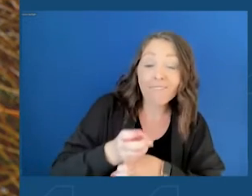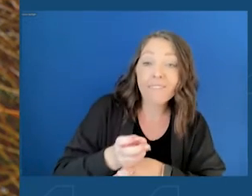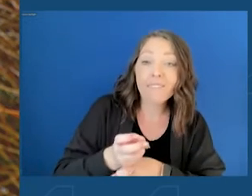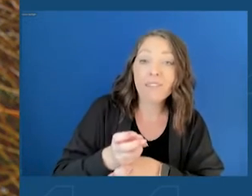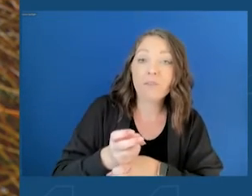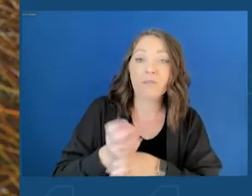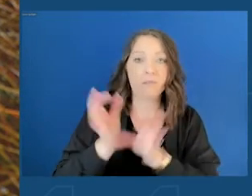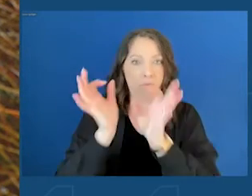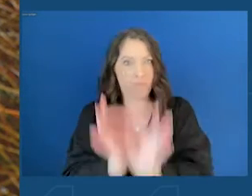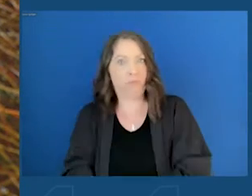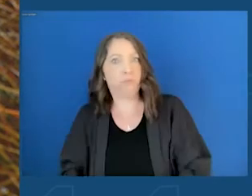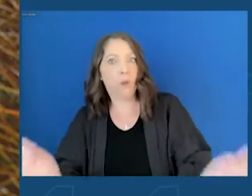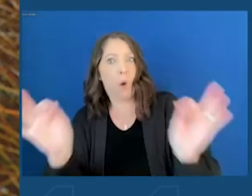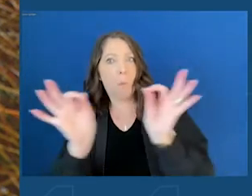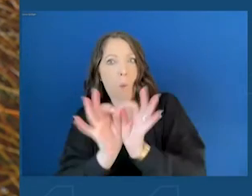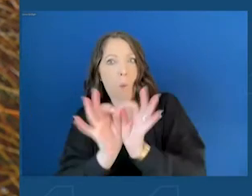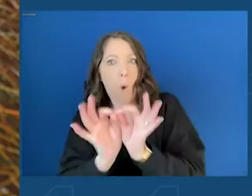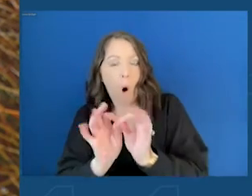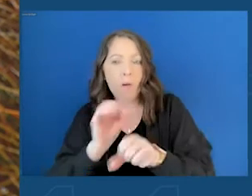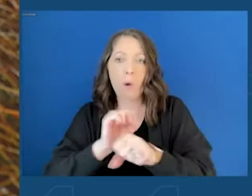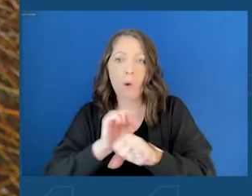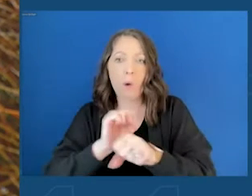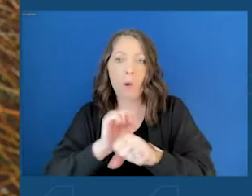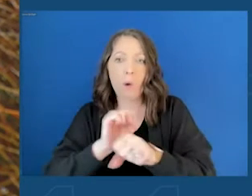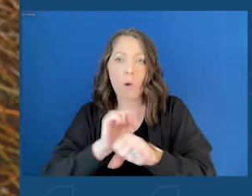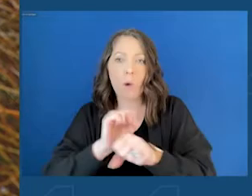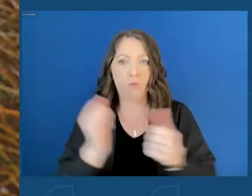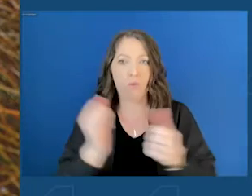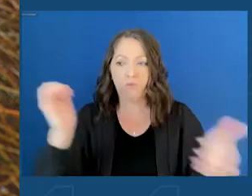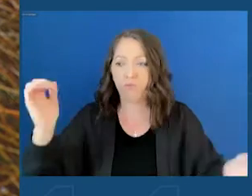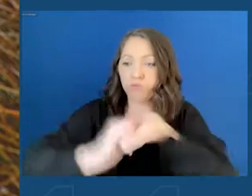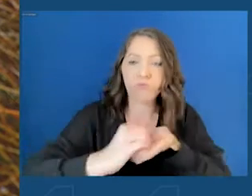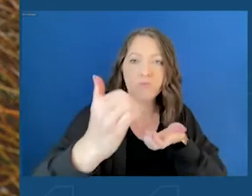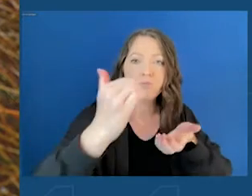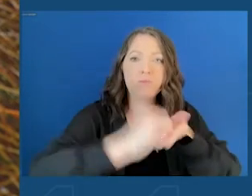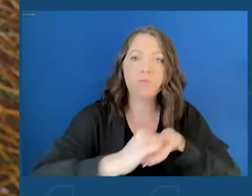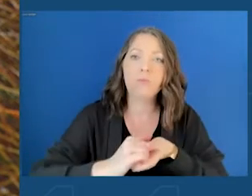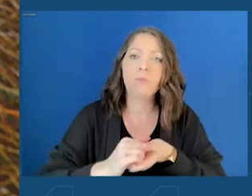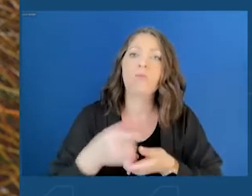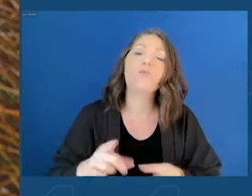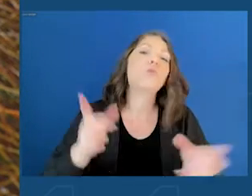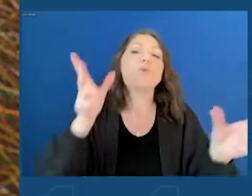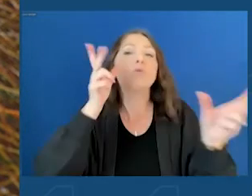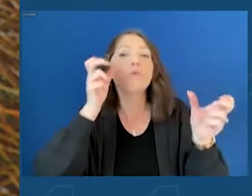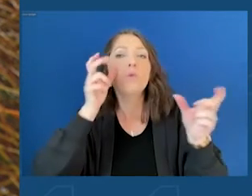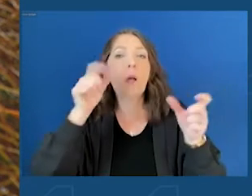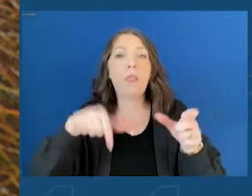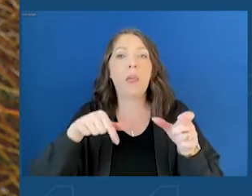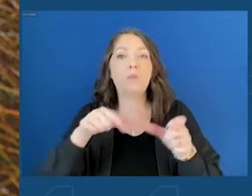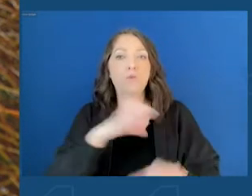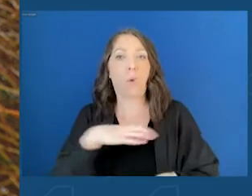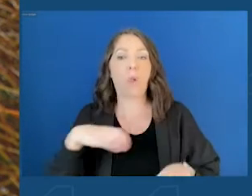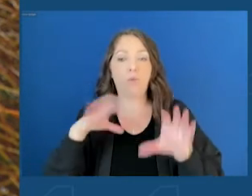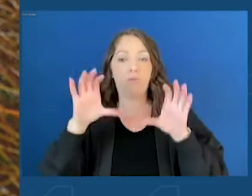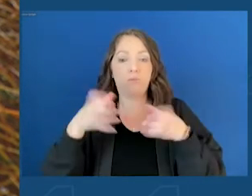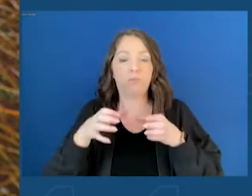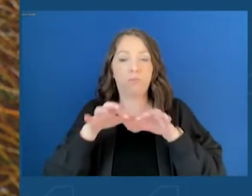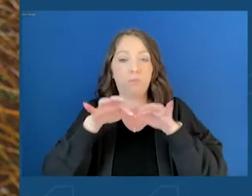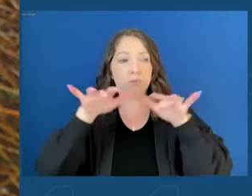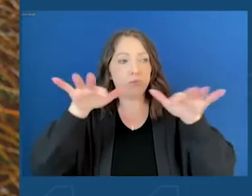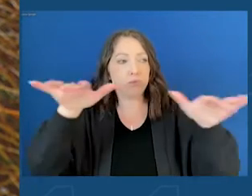imperative that we work together. You've heard so much about how broad this coalition is. Look at what we have